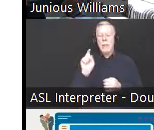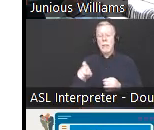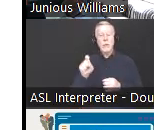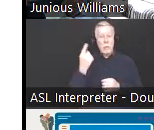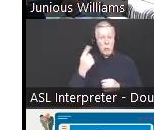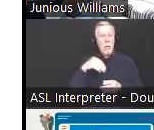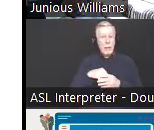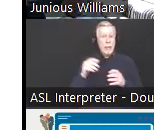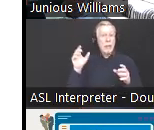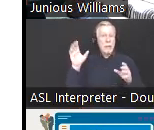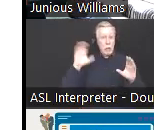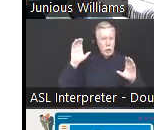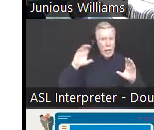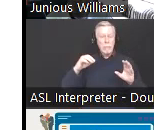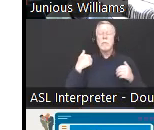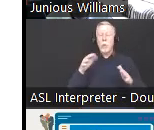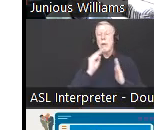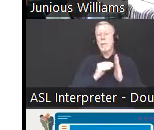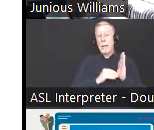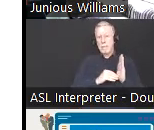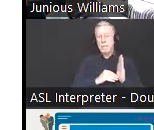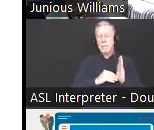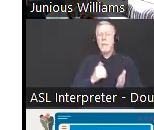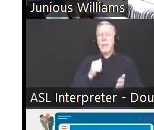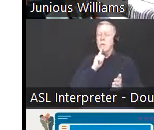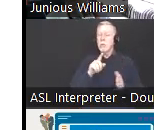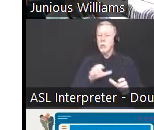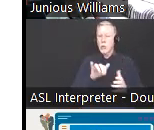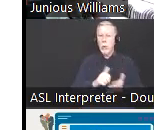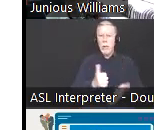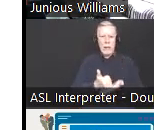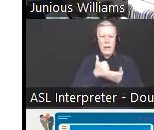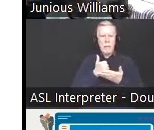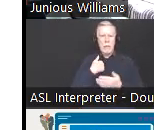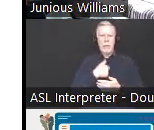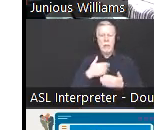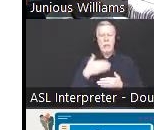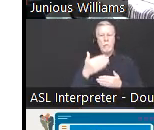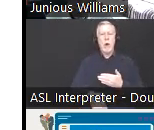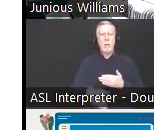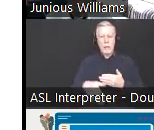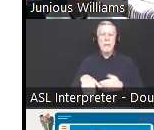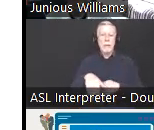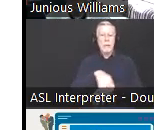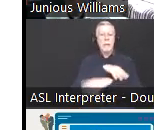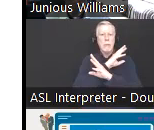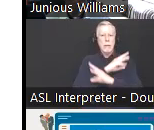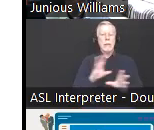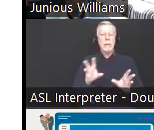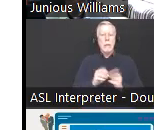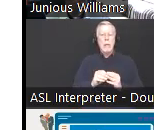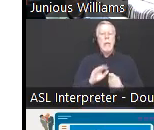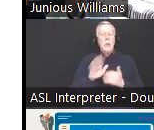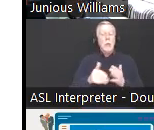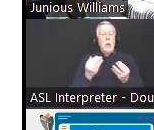fill that out, please do so. This helps us, forms us for our next webinar. You also get all of the materials and links that have been